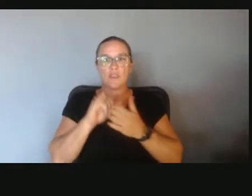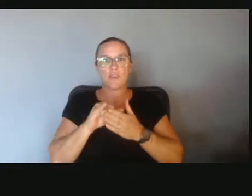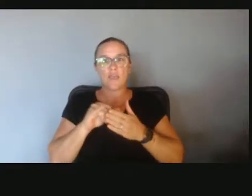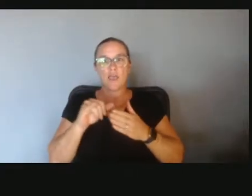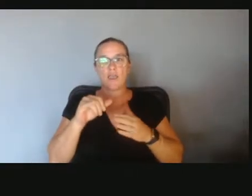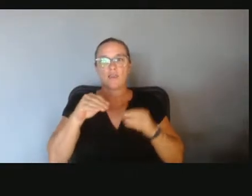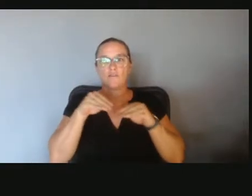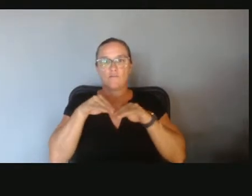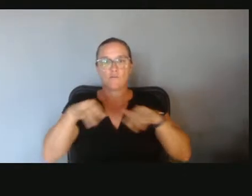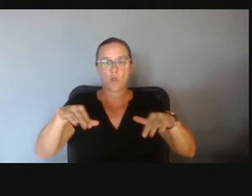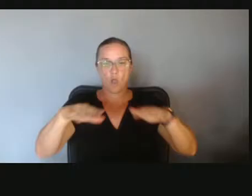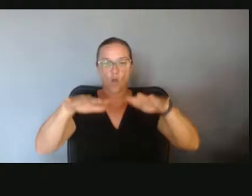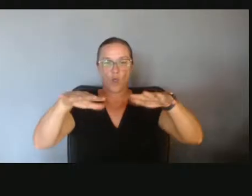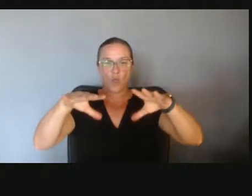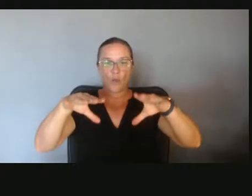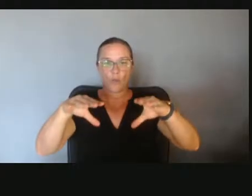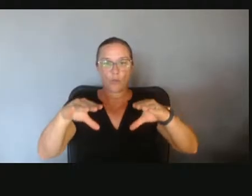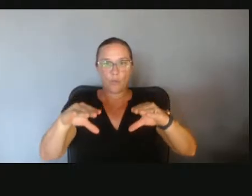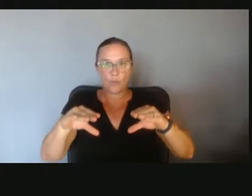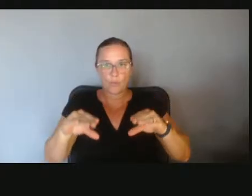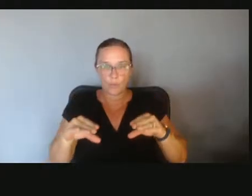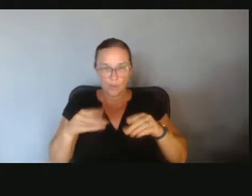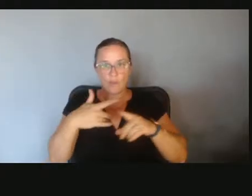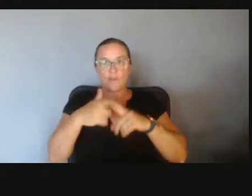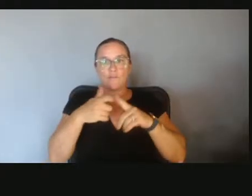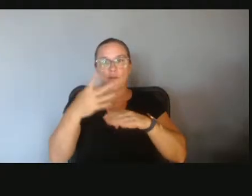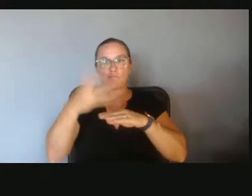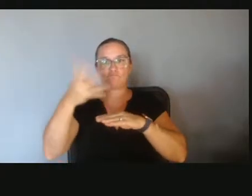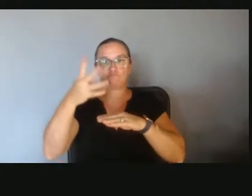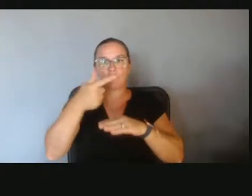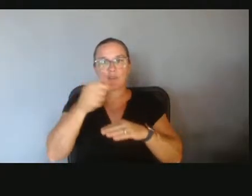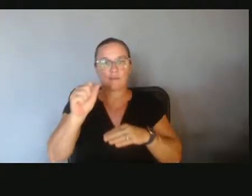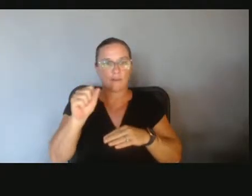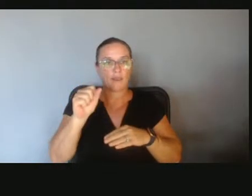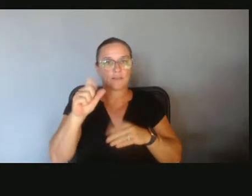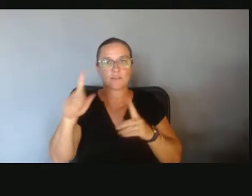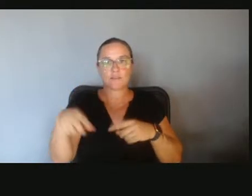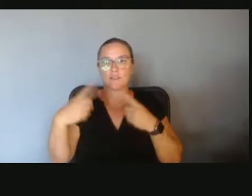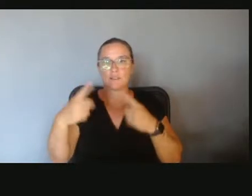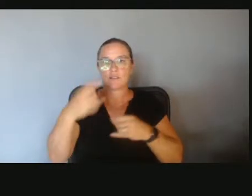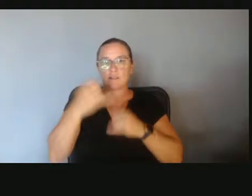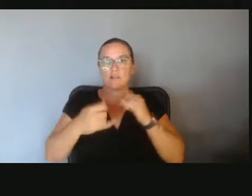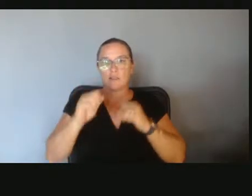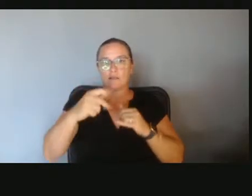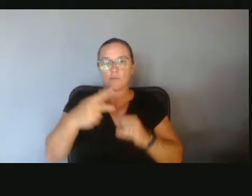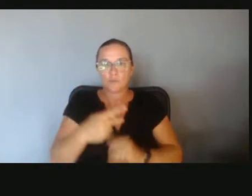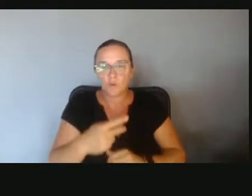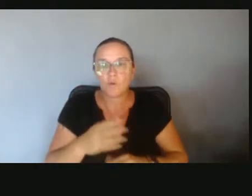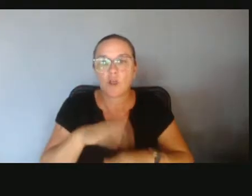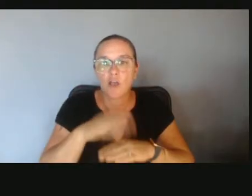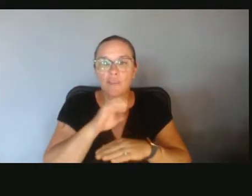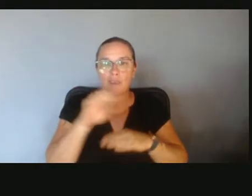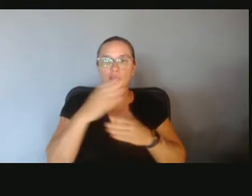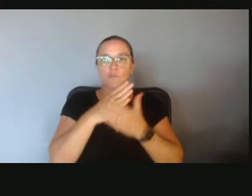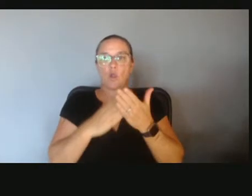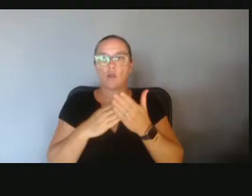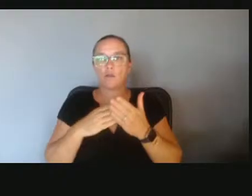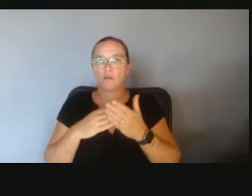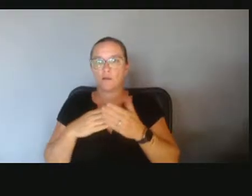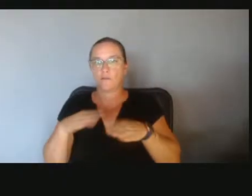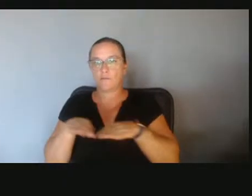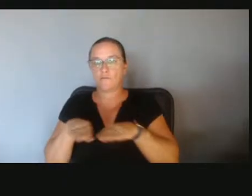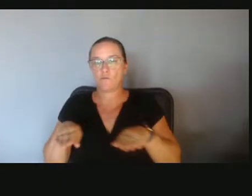down from losing gas after the episode bursts out and since flows to the eastern part of the crater floor. And so that